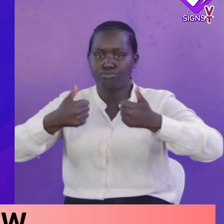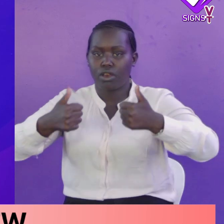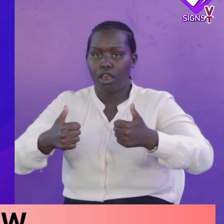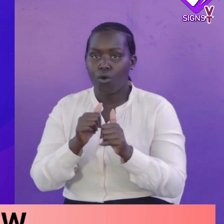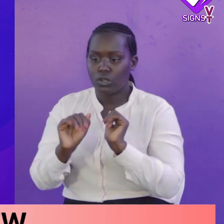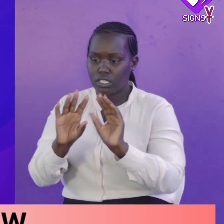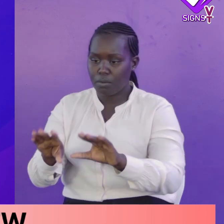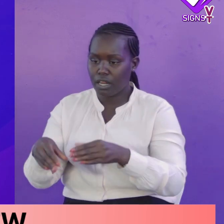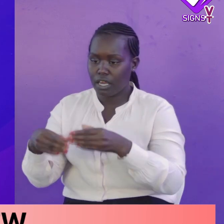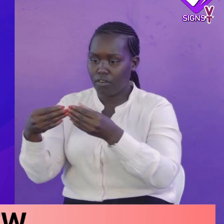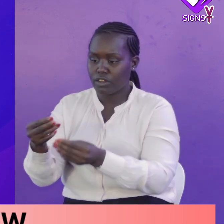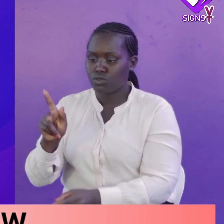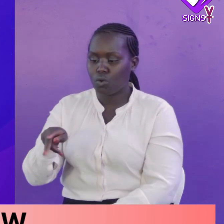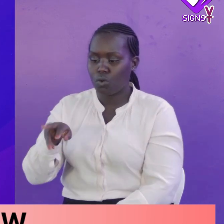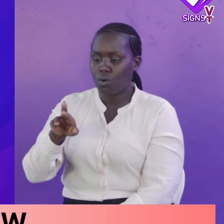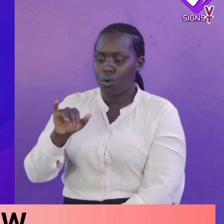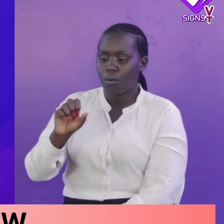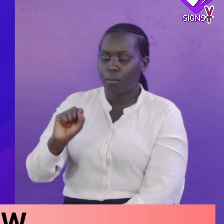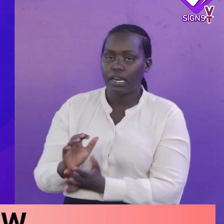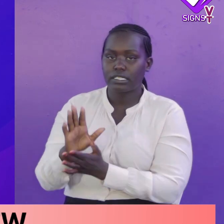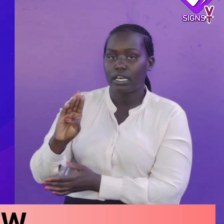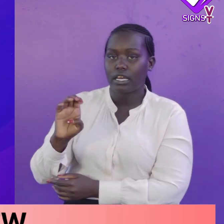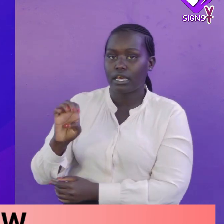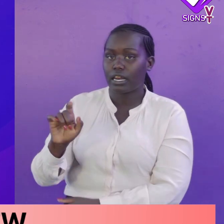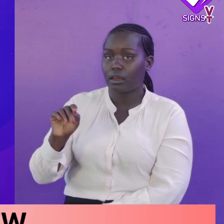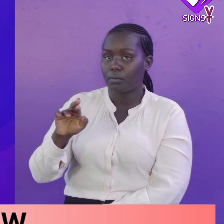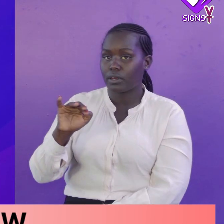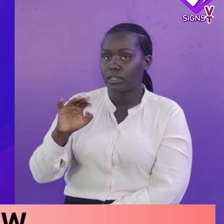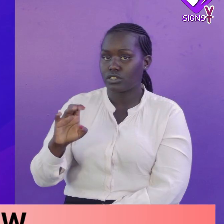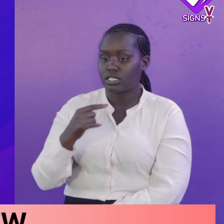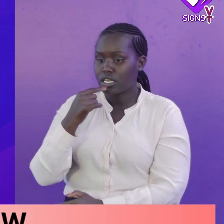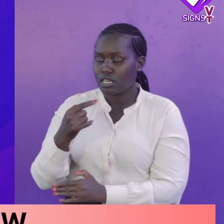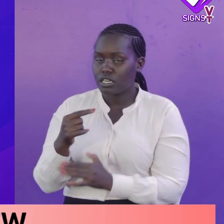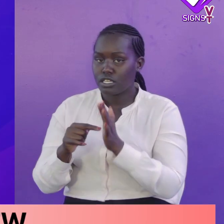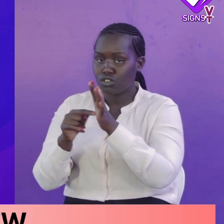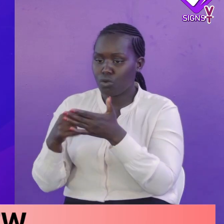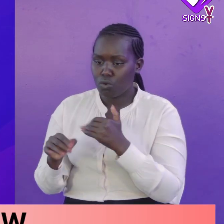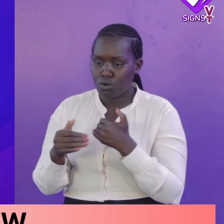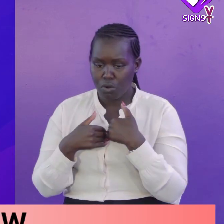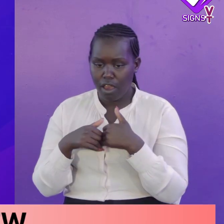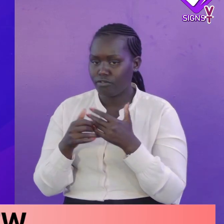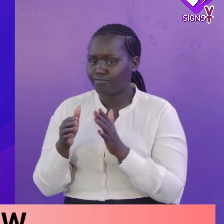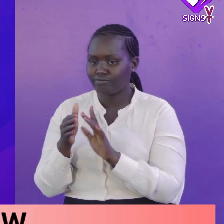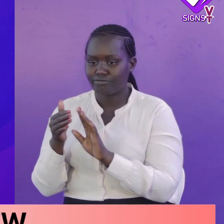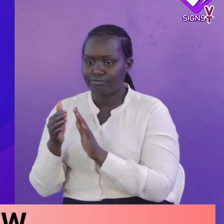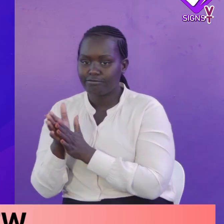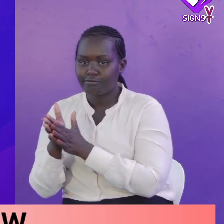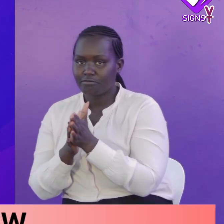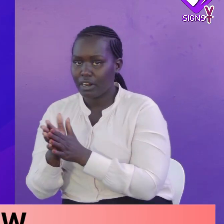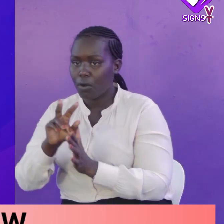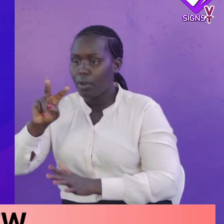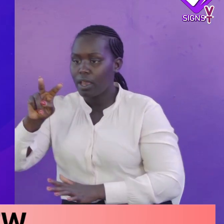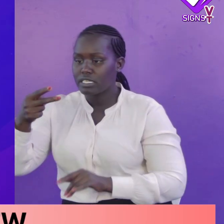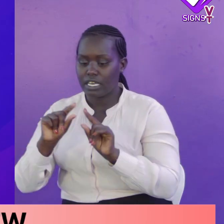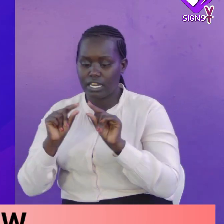and Peris Chepchichir, they shows that we have ambitions, and we are only second on the group. If you